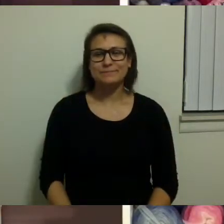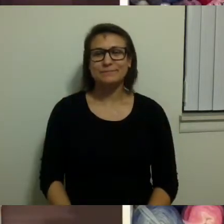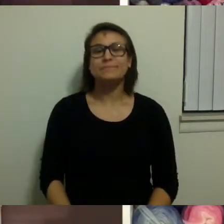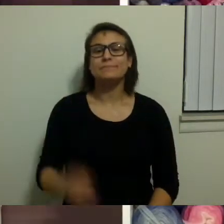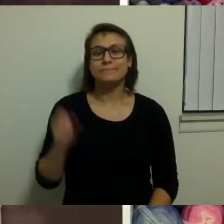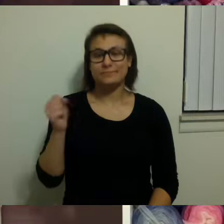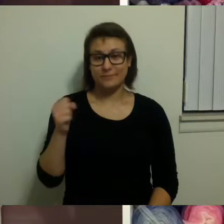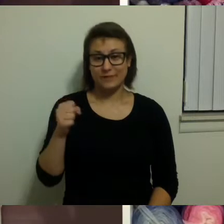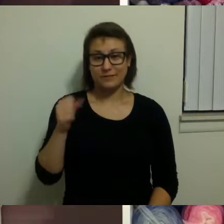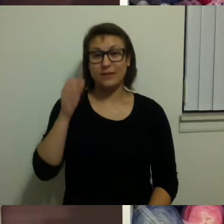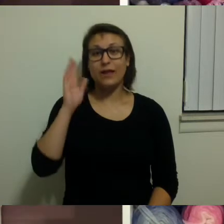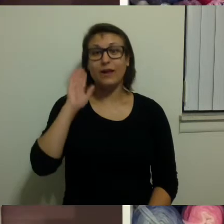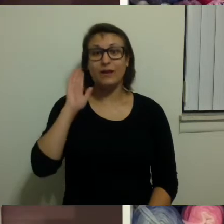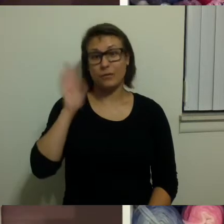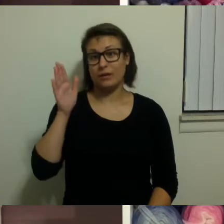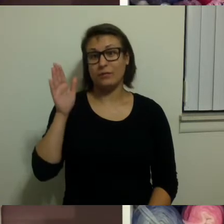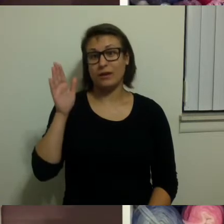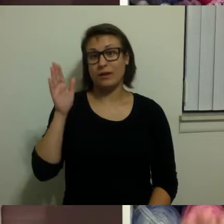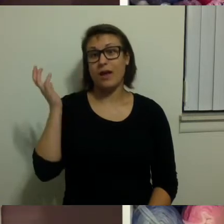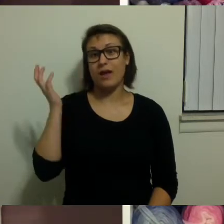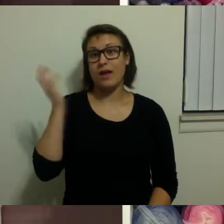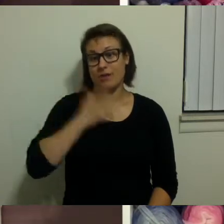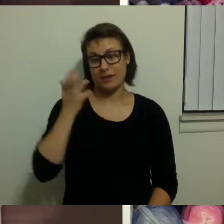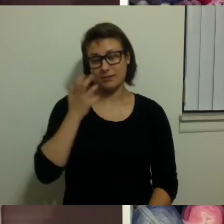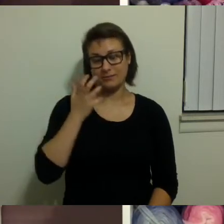Yes, it's gonna be amazing.